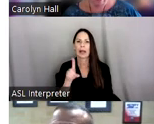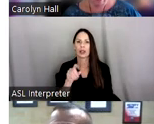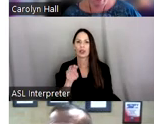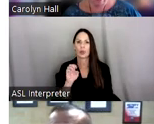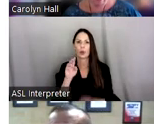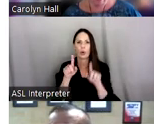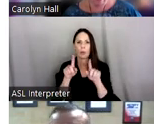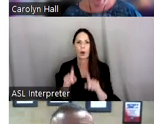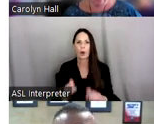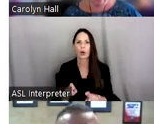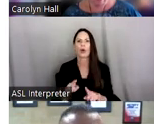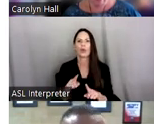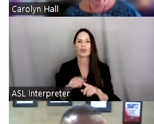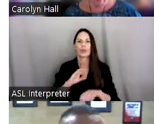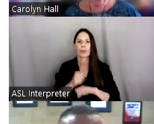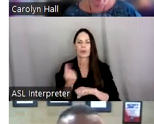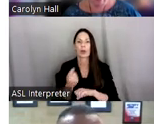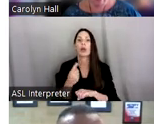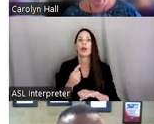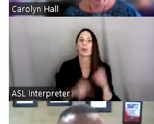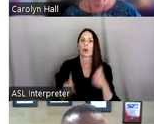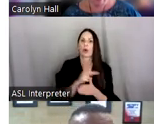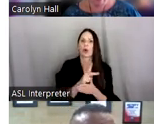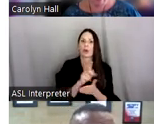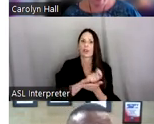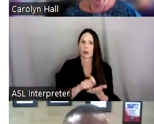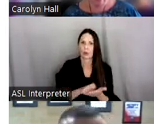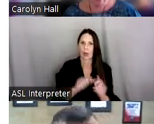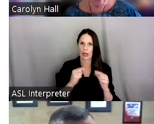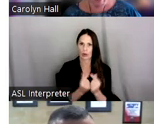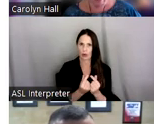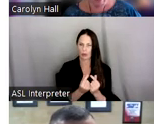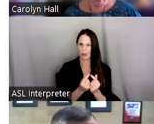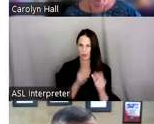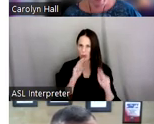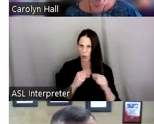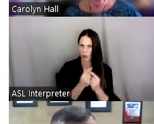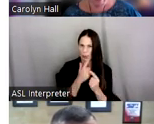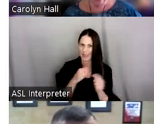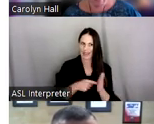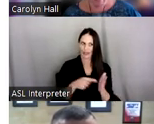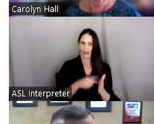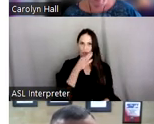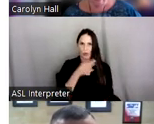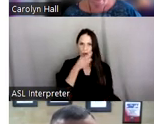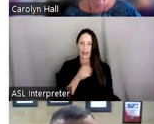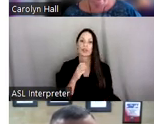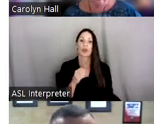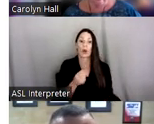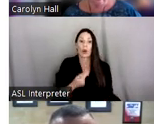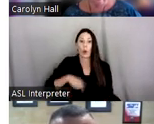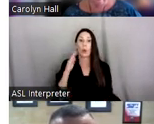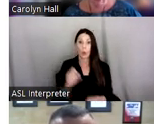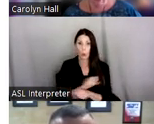priority obviously was the report writing work group, since that's due very shortly. So we will work on